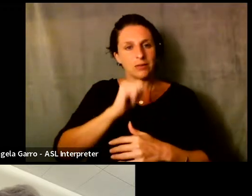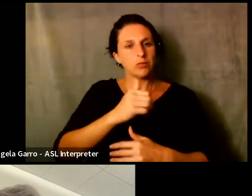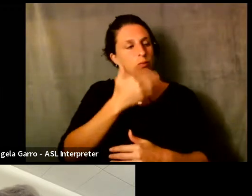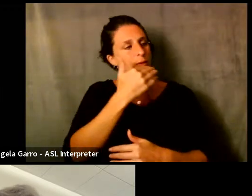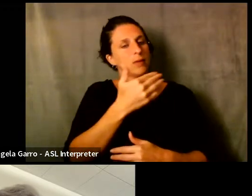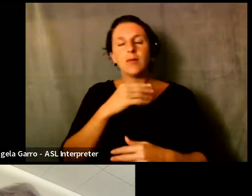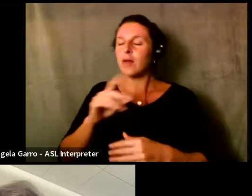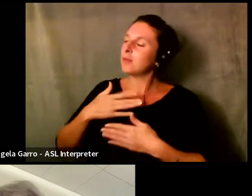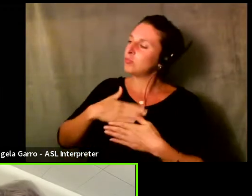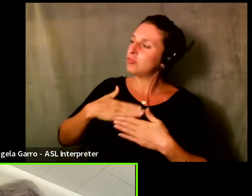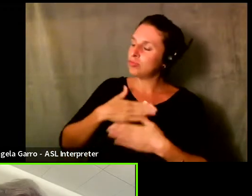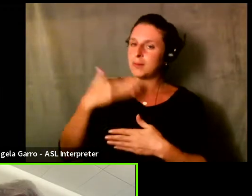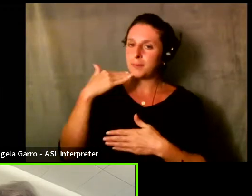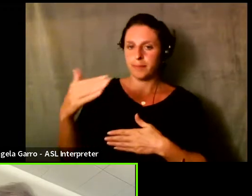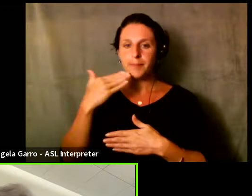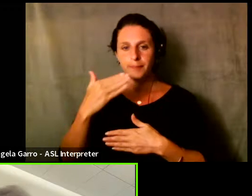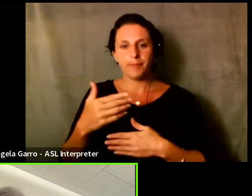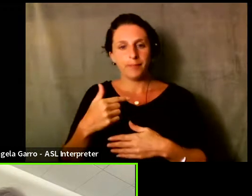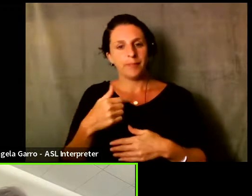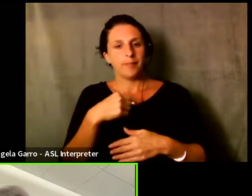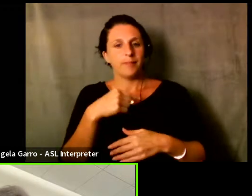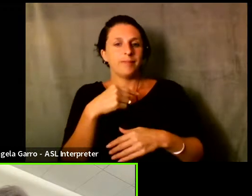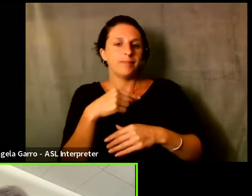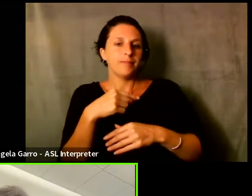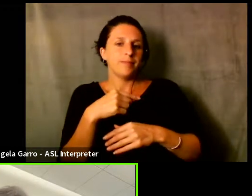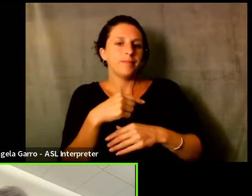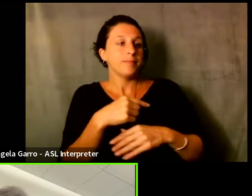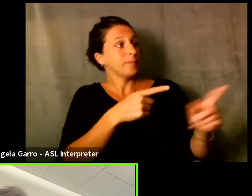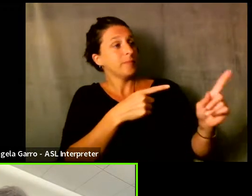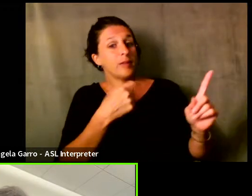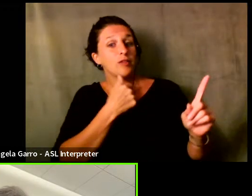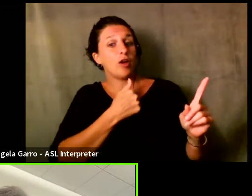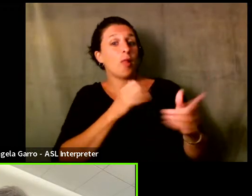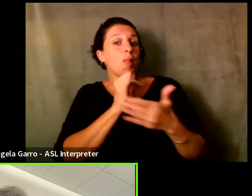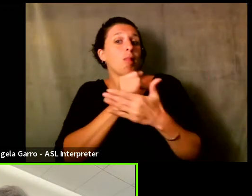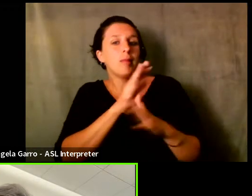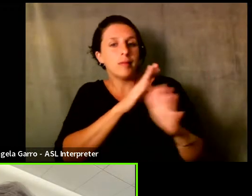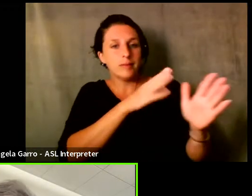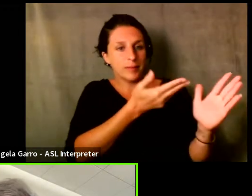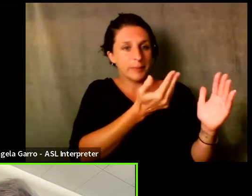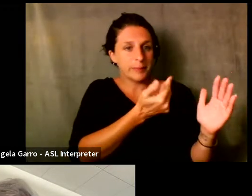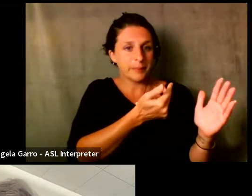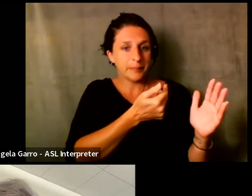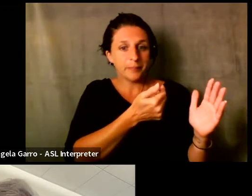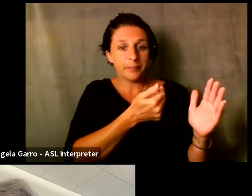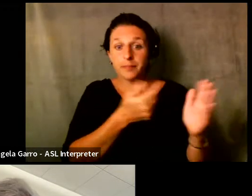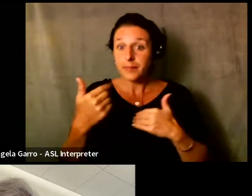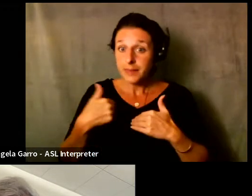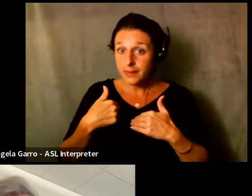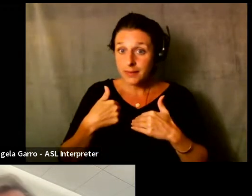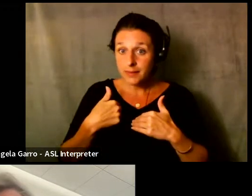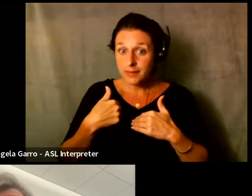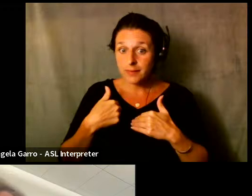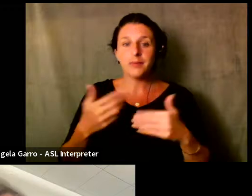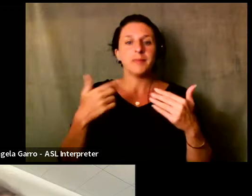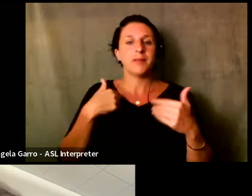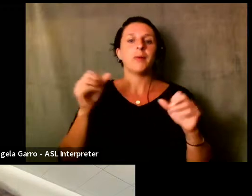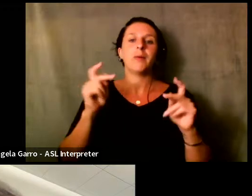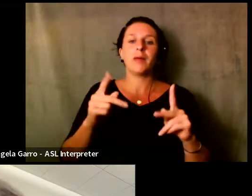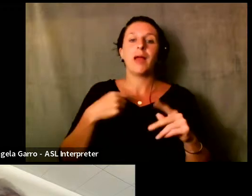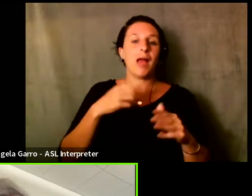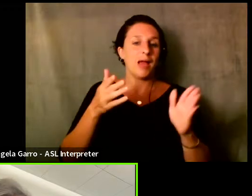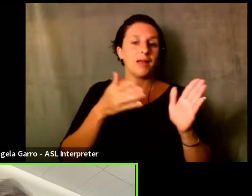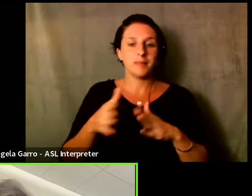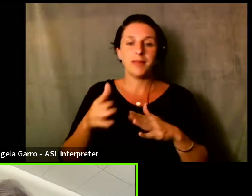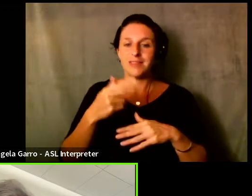you. I was gonna say, sorry, Okay, good. me? Oh, go ahead. Okay. I was gonna,